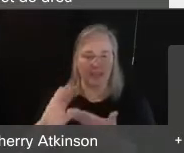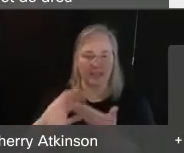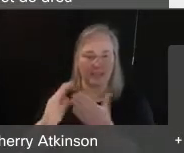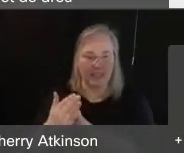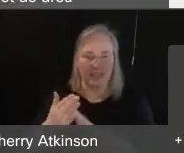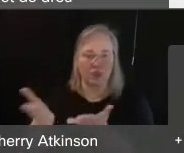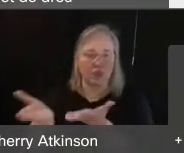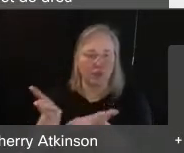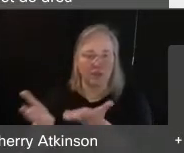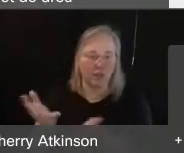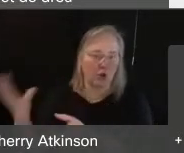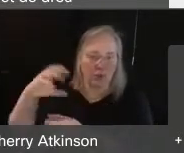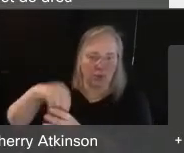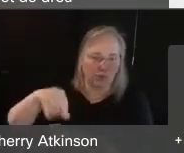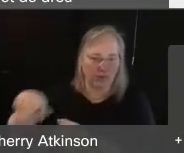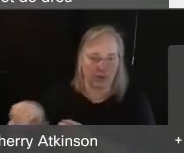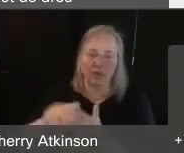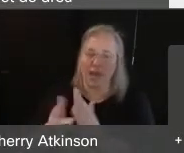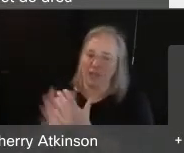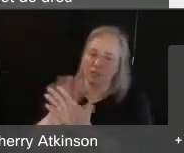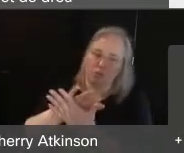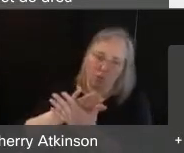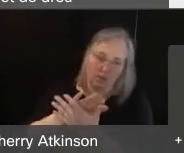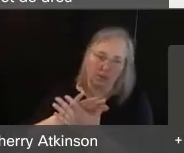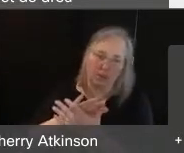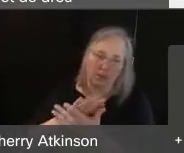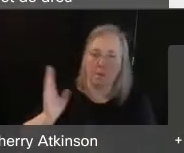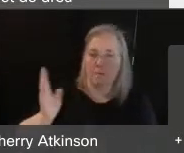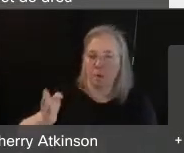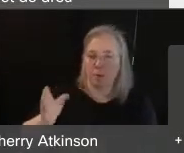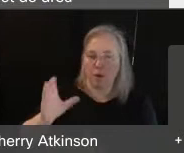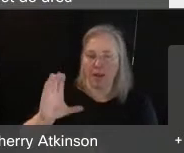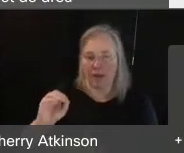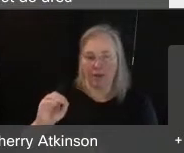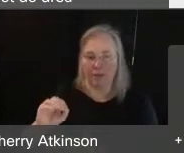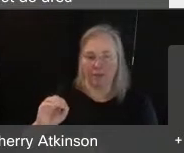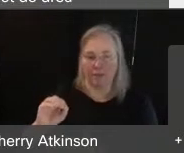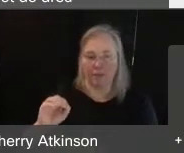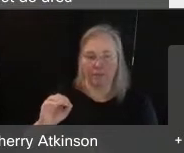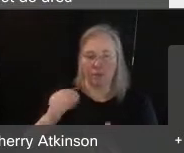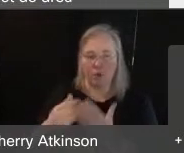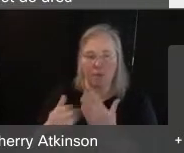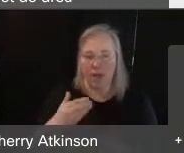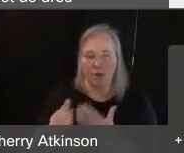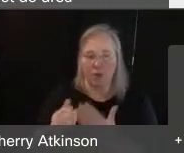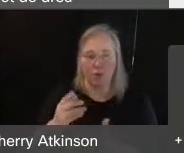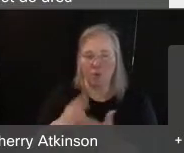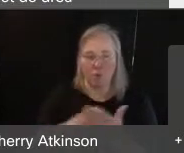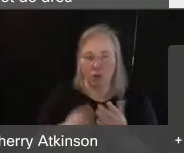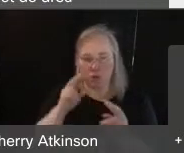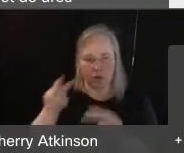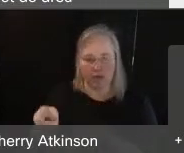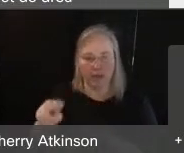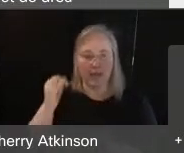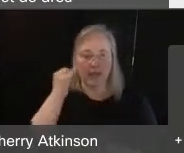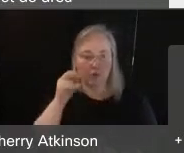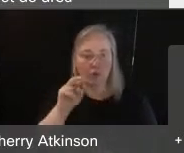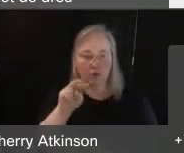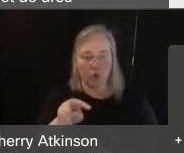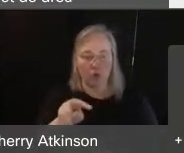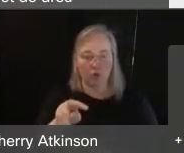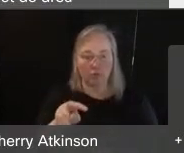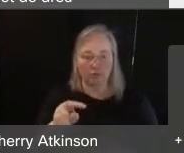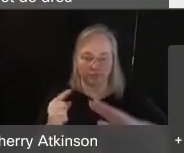there. So that distorts Baltimore County no matter what you're looking at. If you look across the